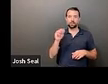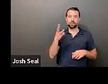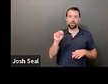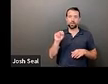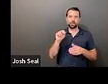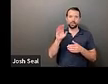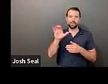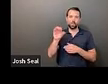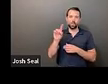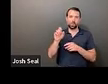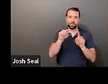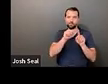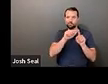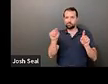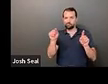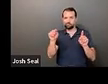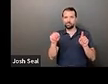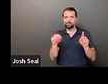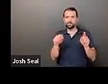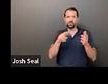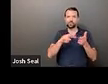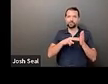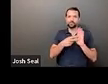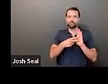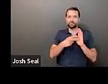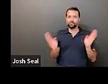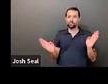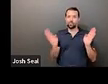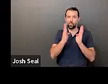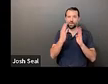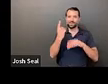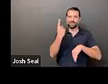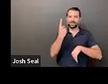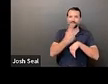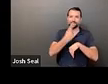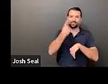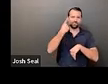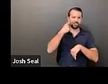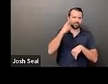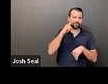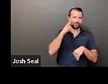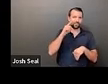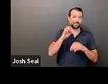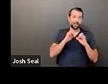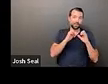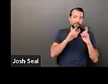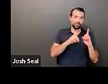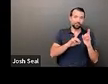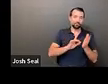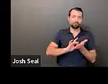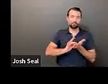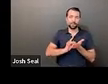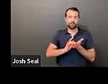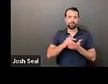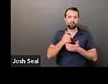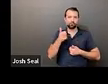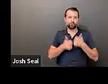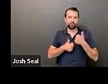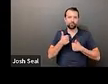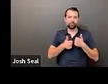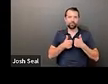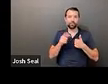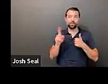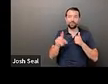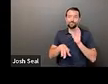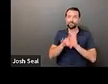at the basis of abbreviated day. Was it educational or was it medical? And where are we looking for it? We're looking for it in the written notice.